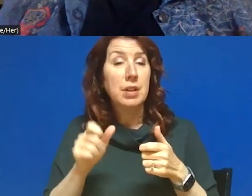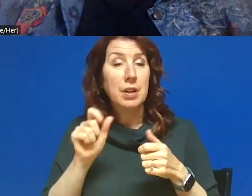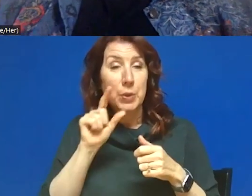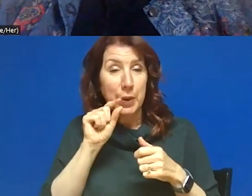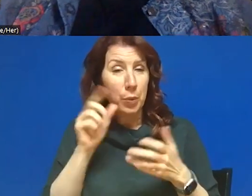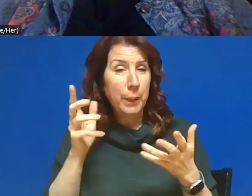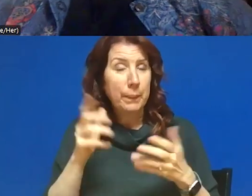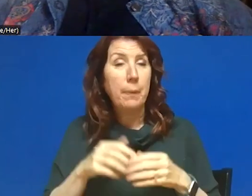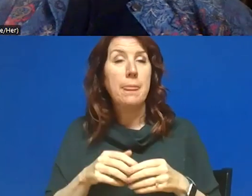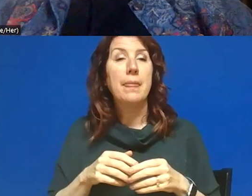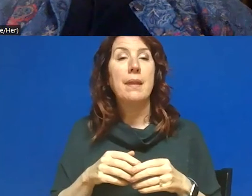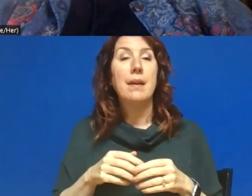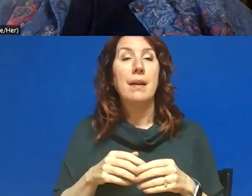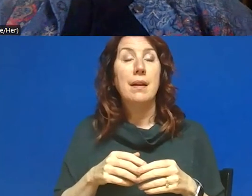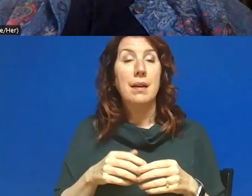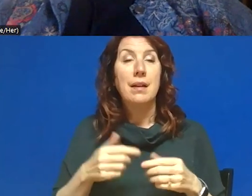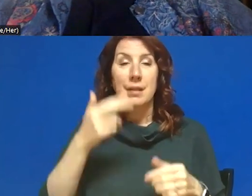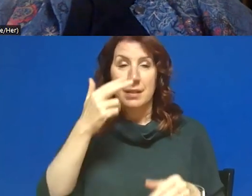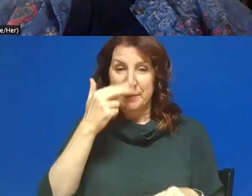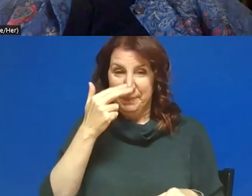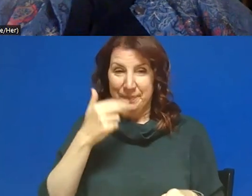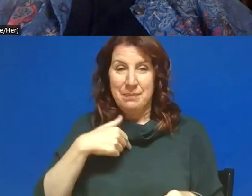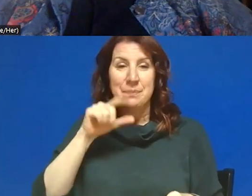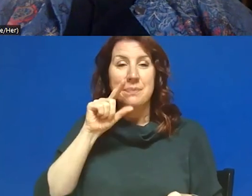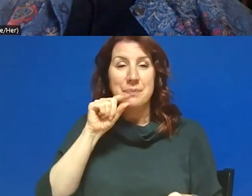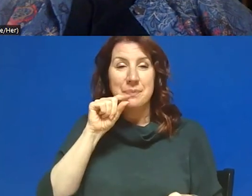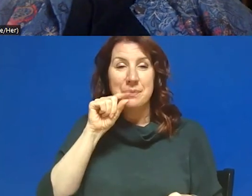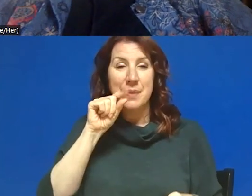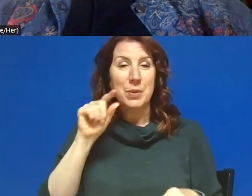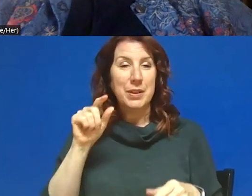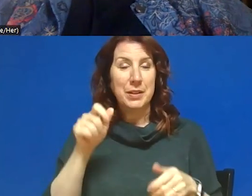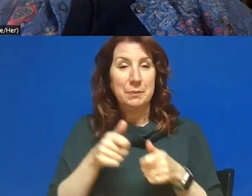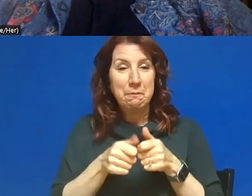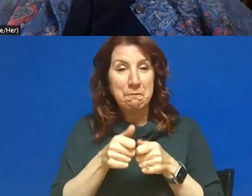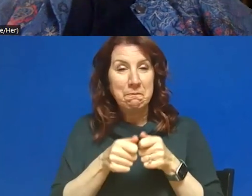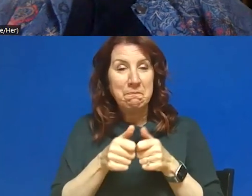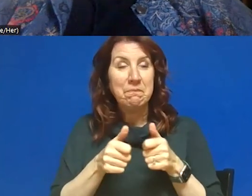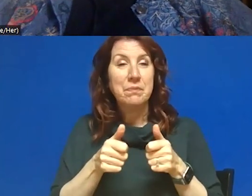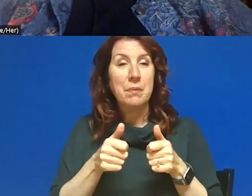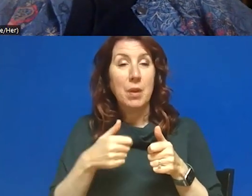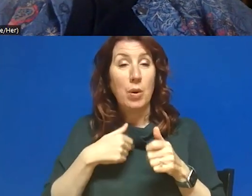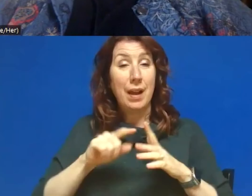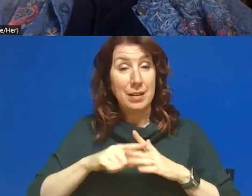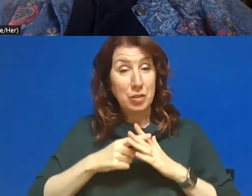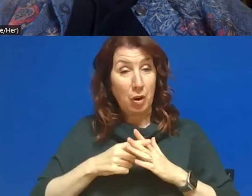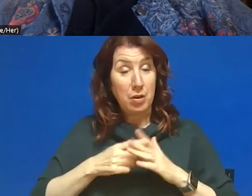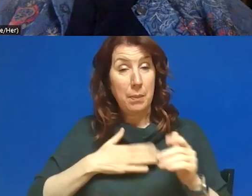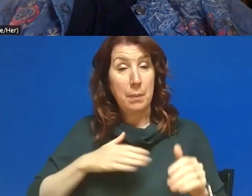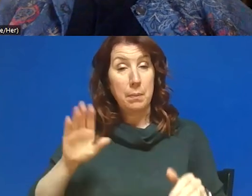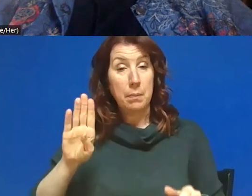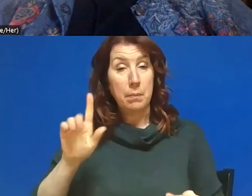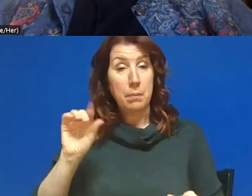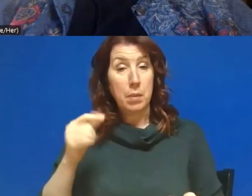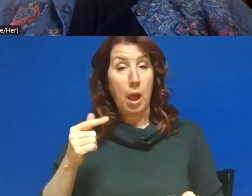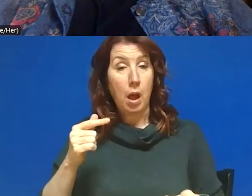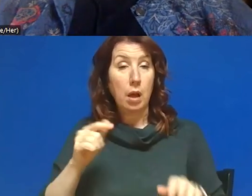So my running gag about my Twitter account is that when I started writing my blog, I would send it